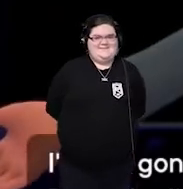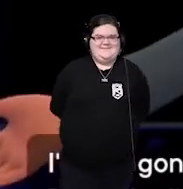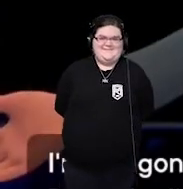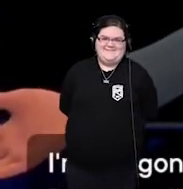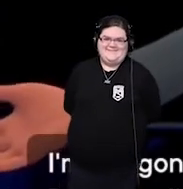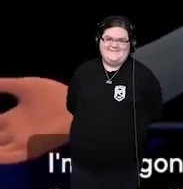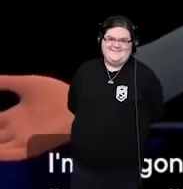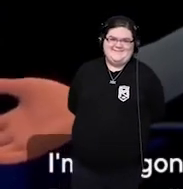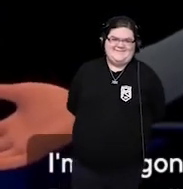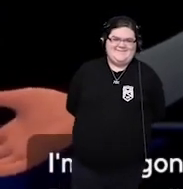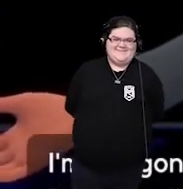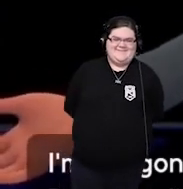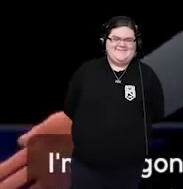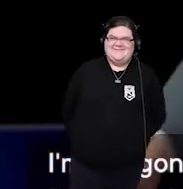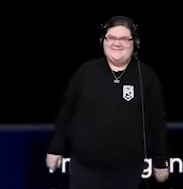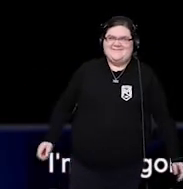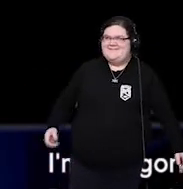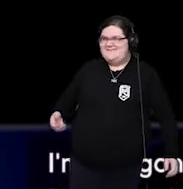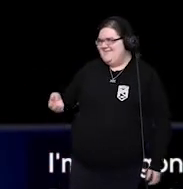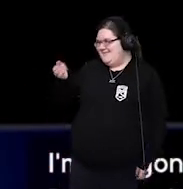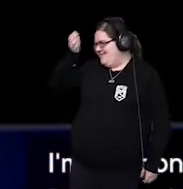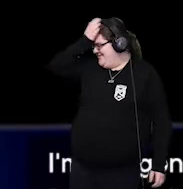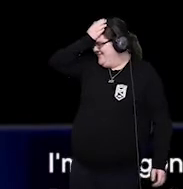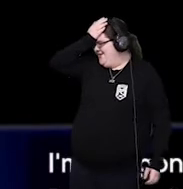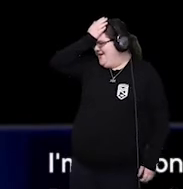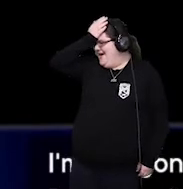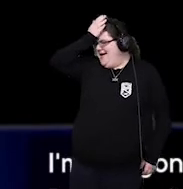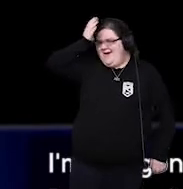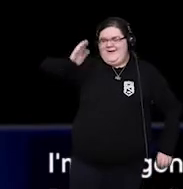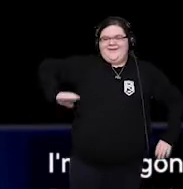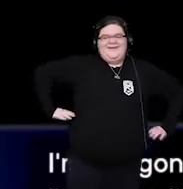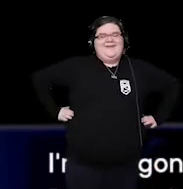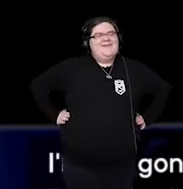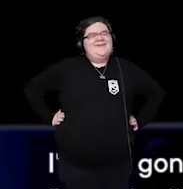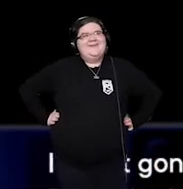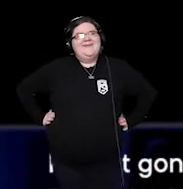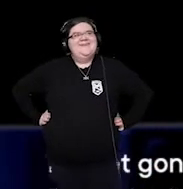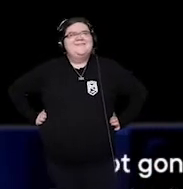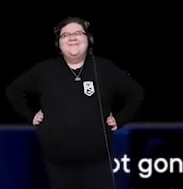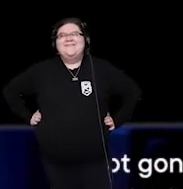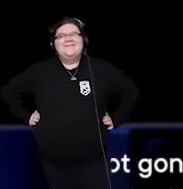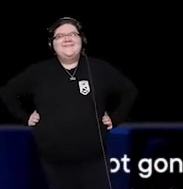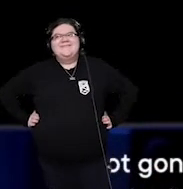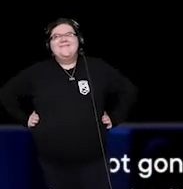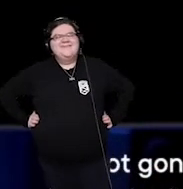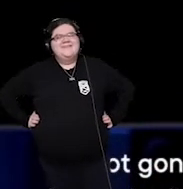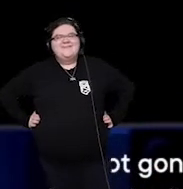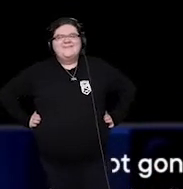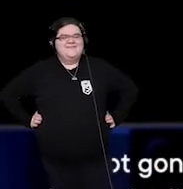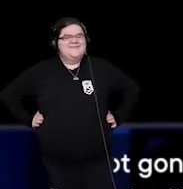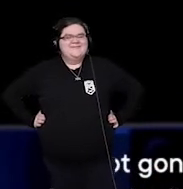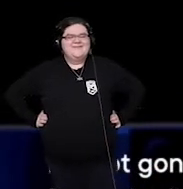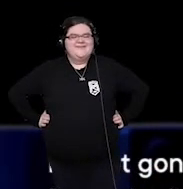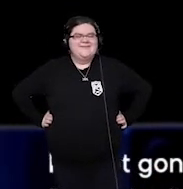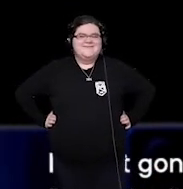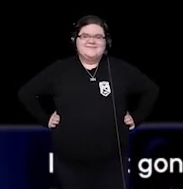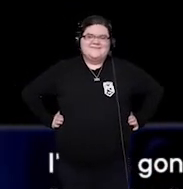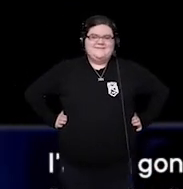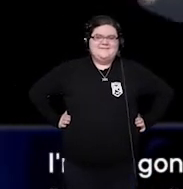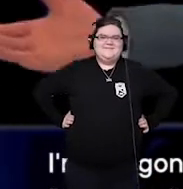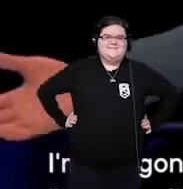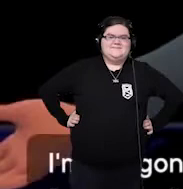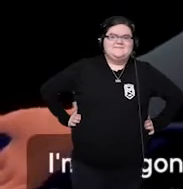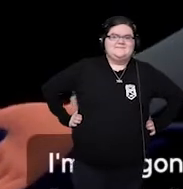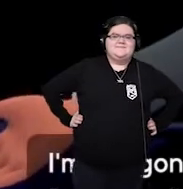A rapist, bro. Yeah, like. I'm going to ask you the same five questions. Don't duplicate any answers, because if you